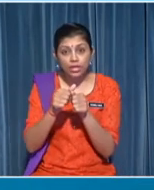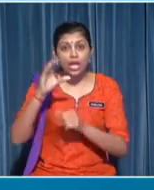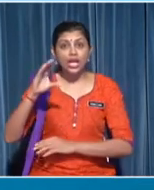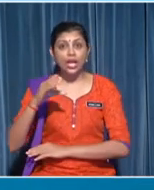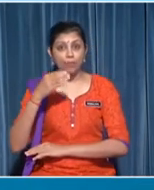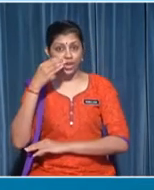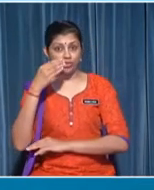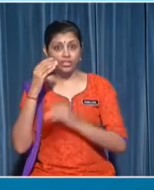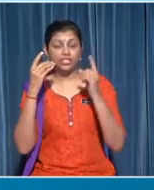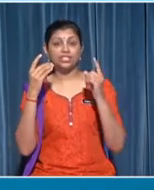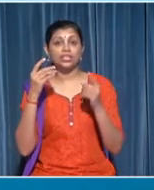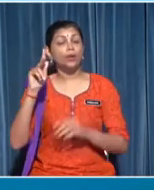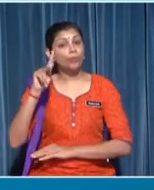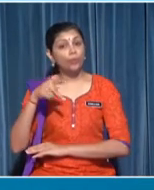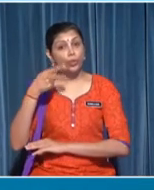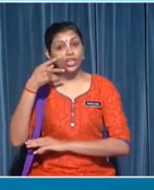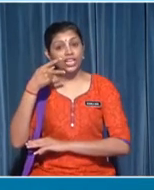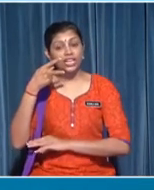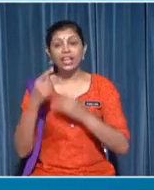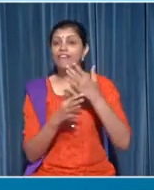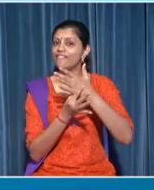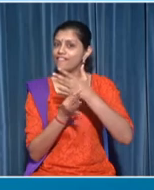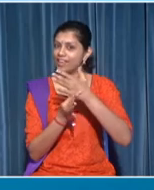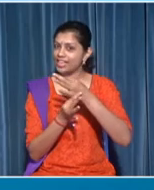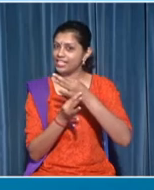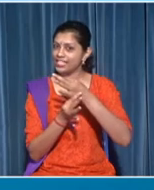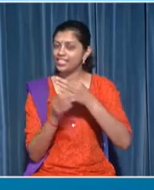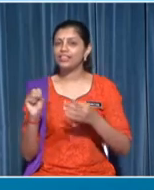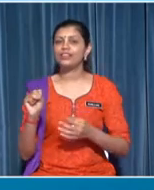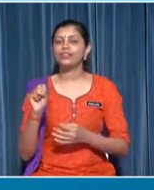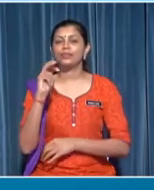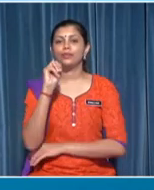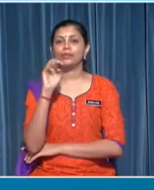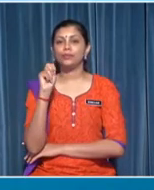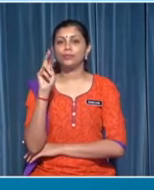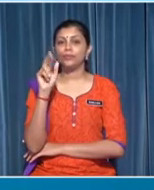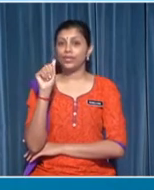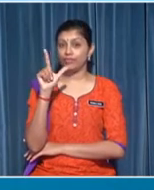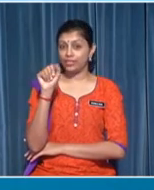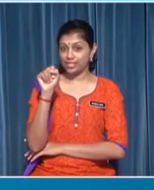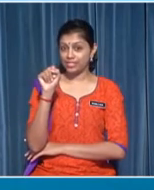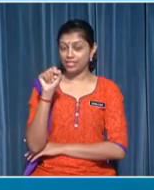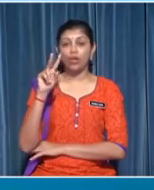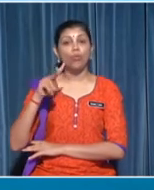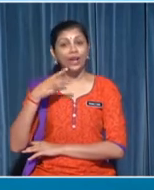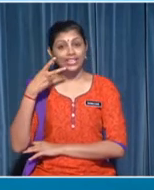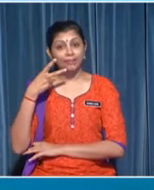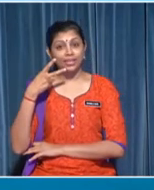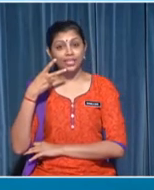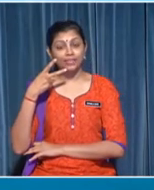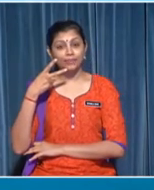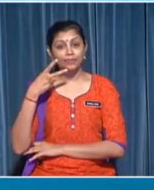Carbohydrate, protein, fats, minerals, vitamins, fiber, and